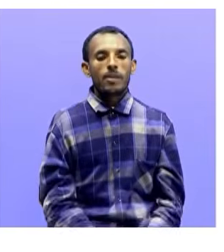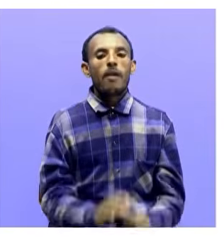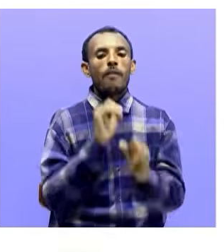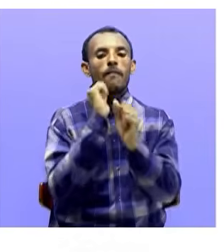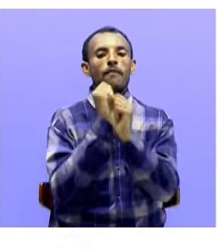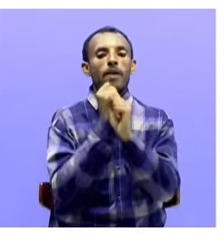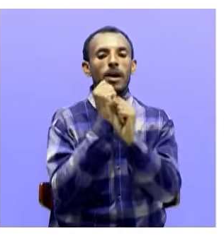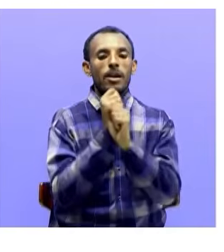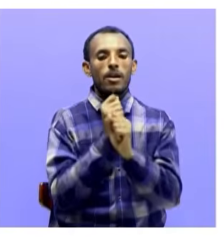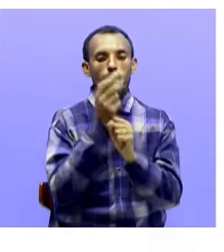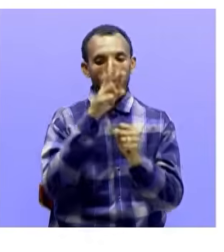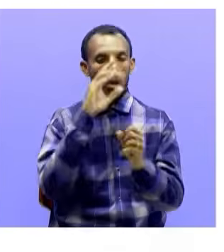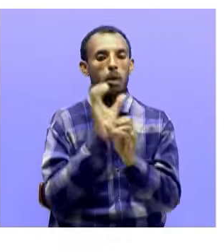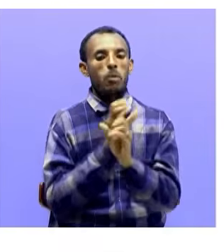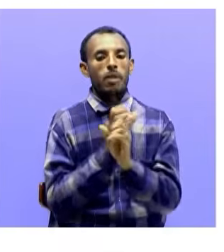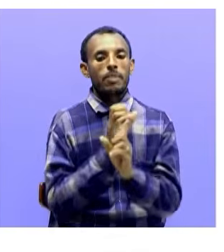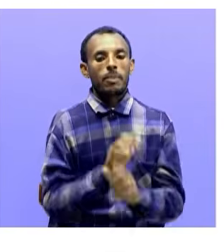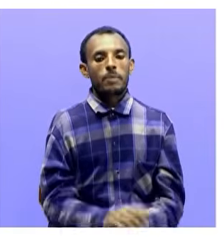Find or calculate